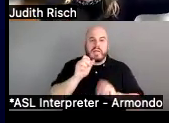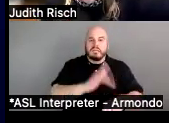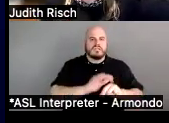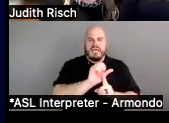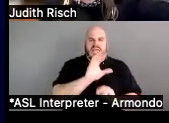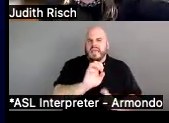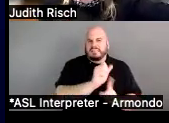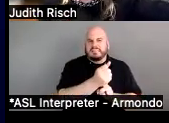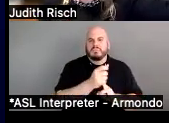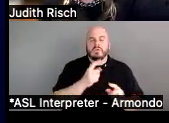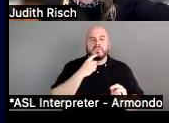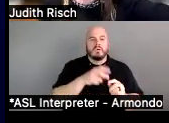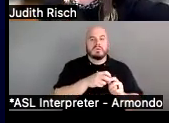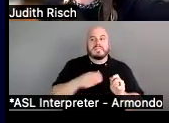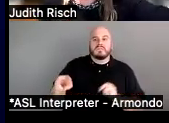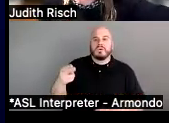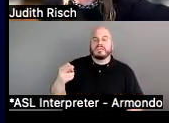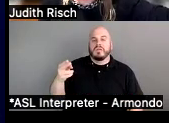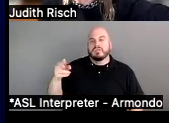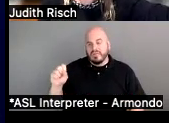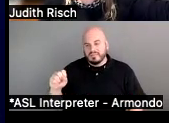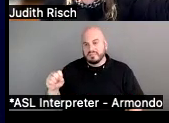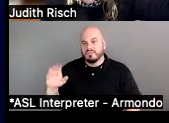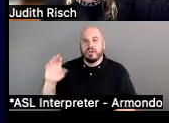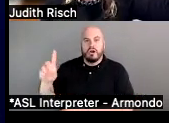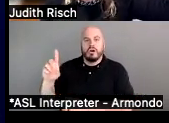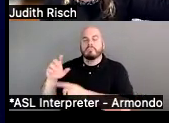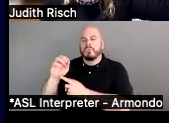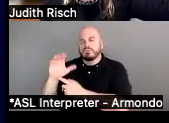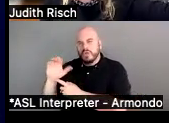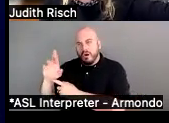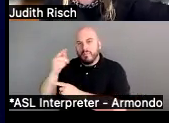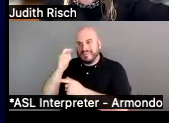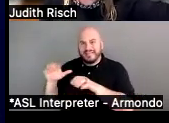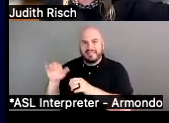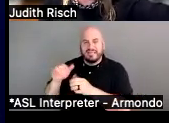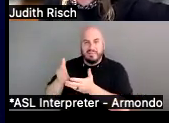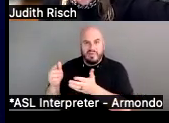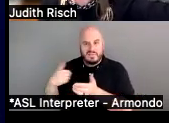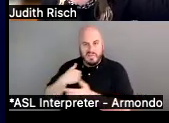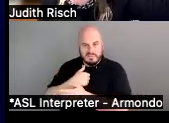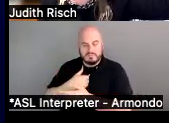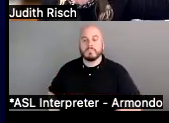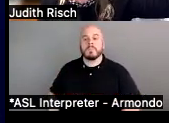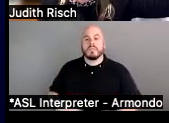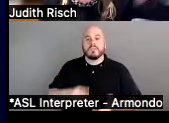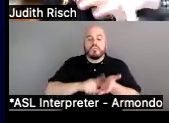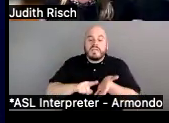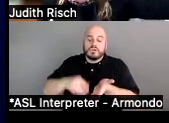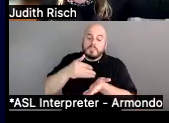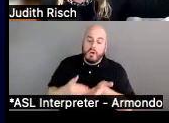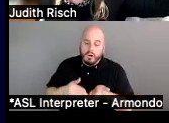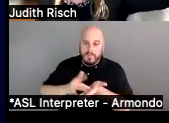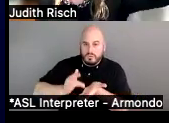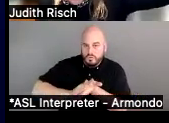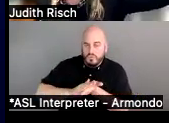would send it over to HHS OCR because they did the same thing as us, because the research part of medical school or the clinical